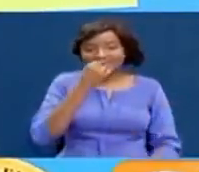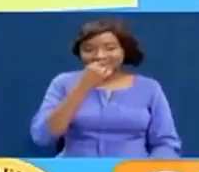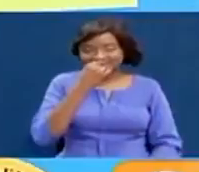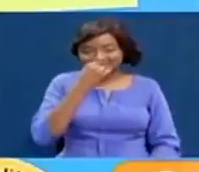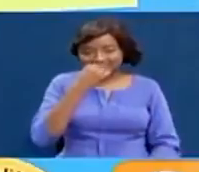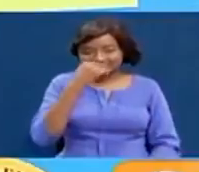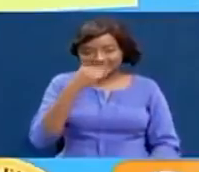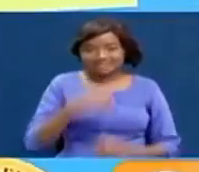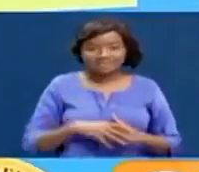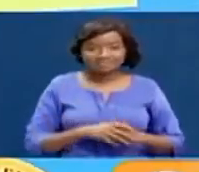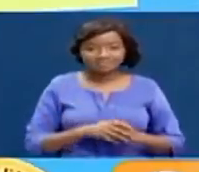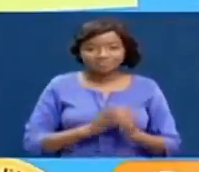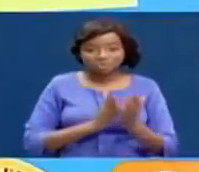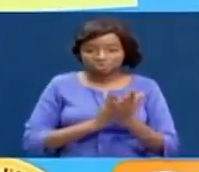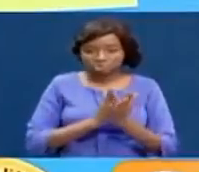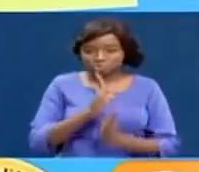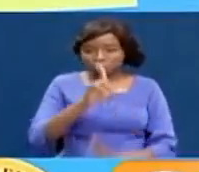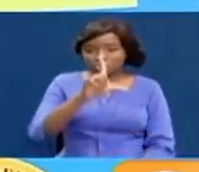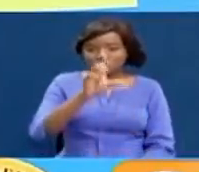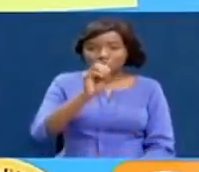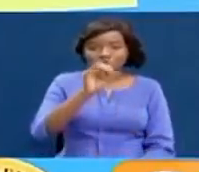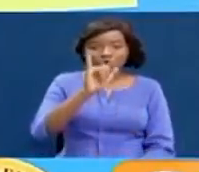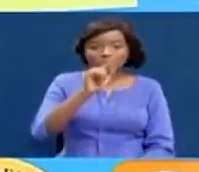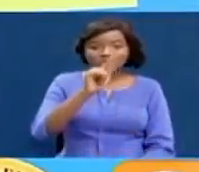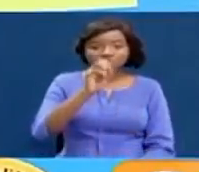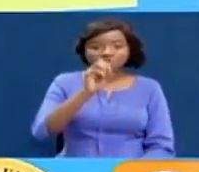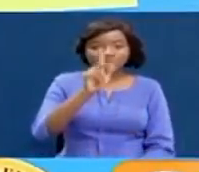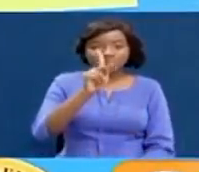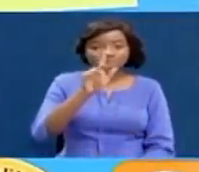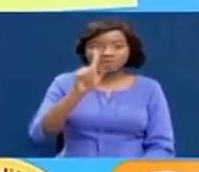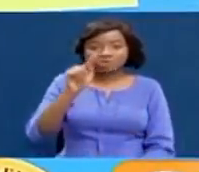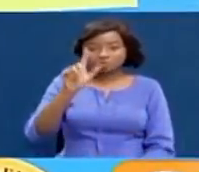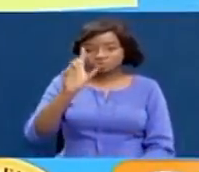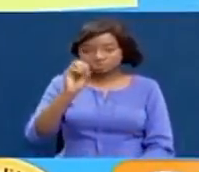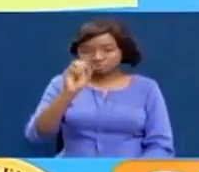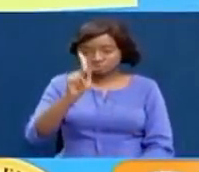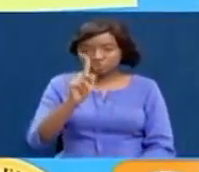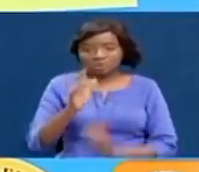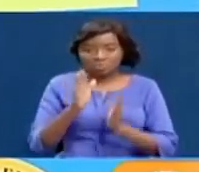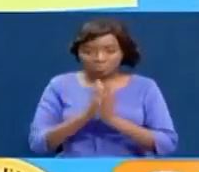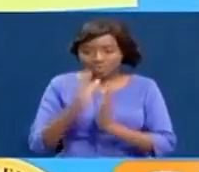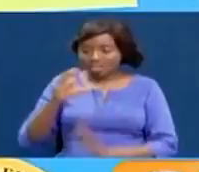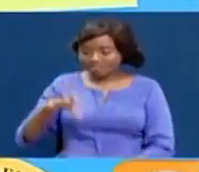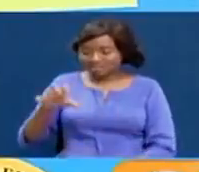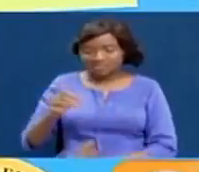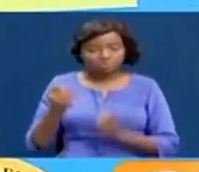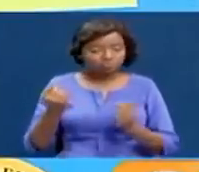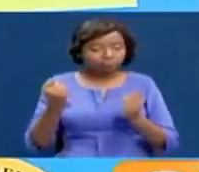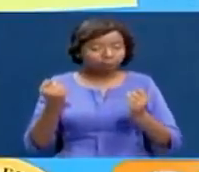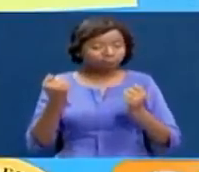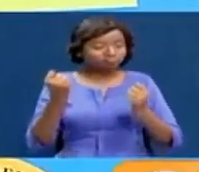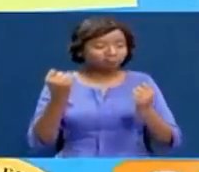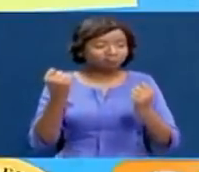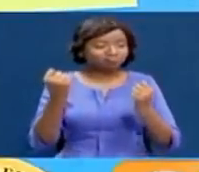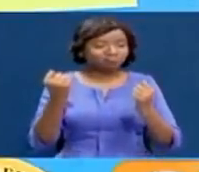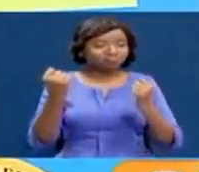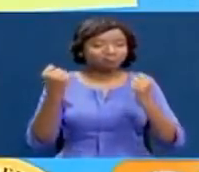through Loitoktok, traveled with matatus, etc.,